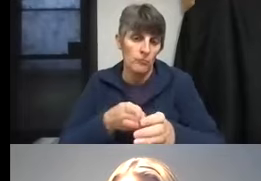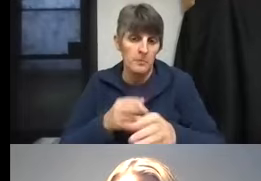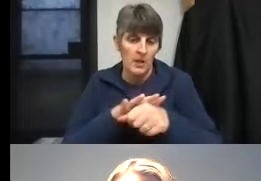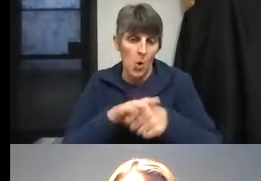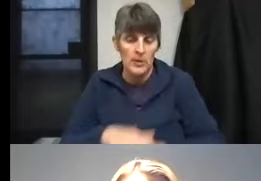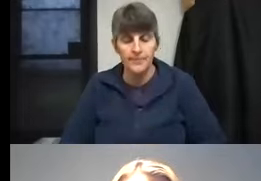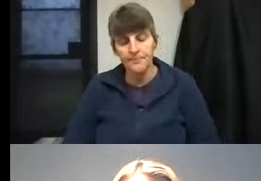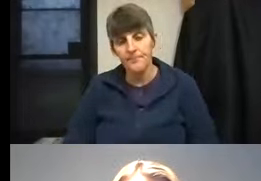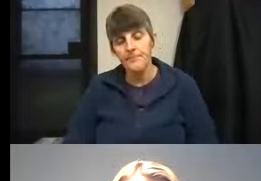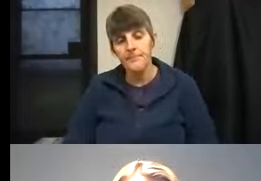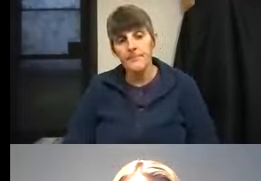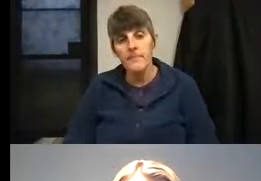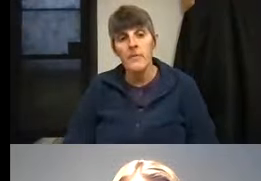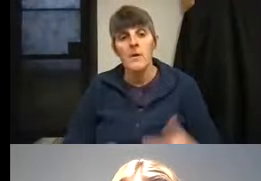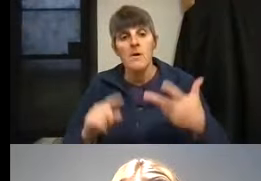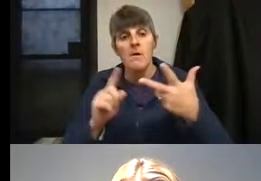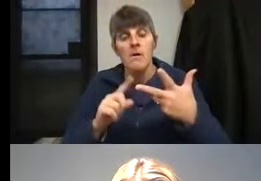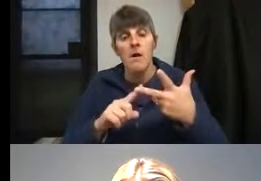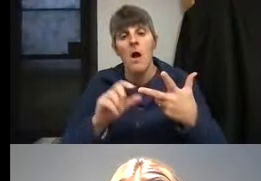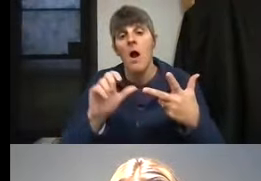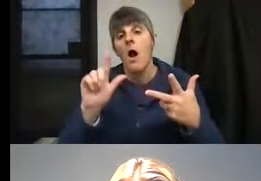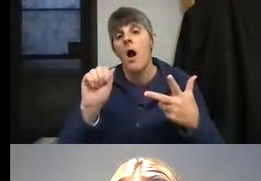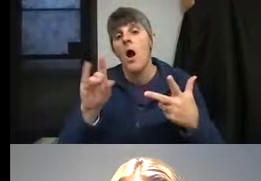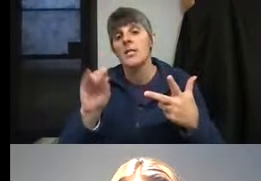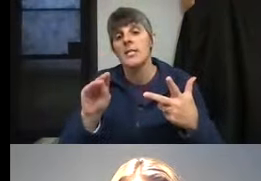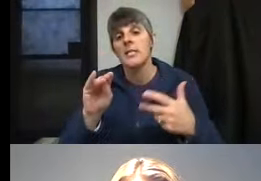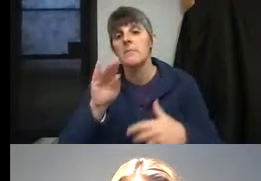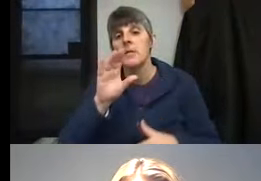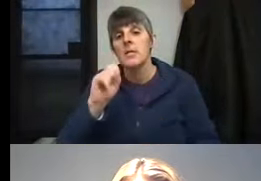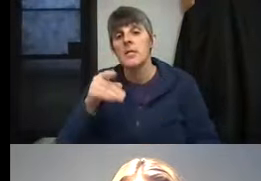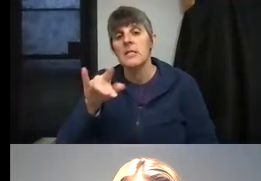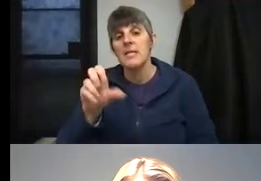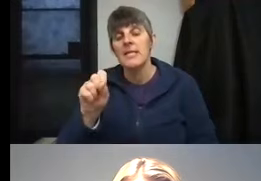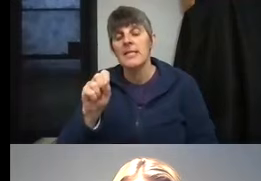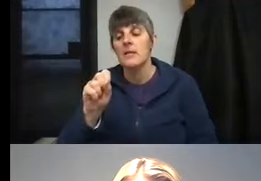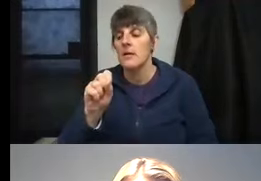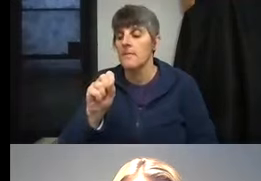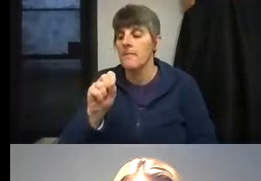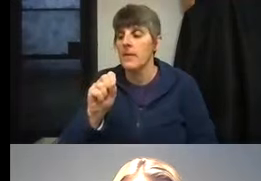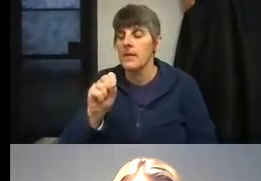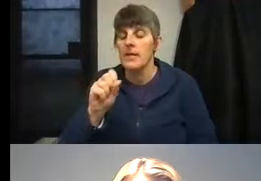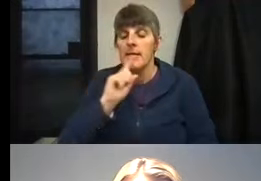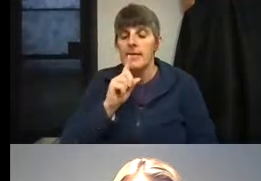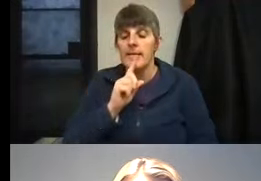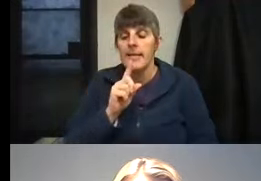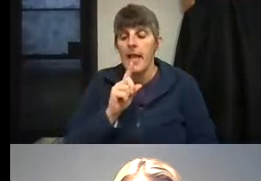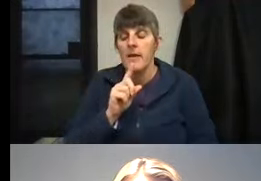locally. Autism Speaks is a Monroe County. Autism Speaks is a